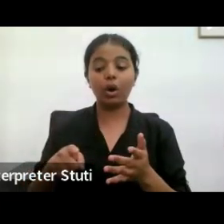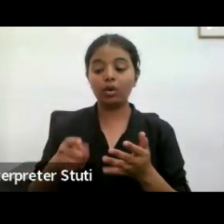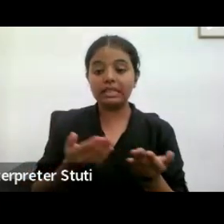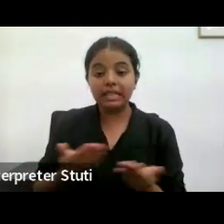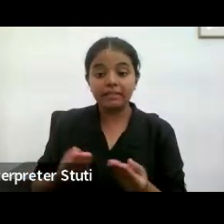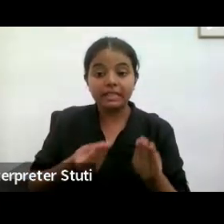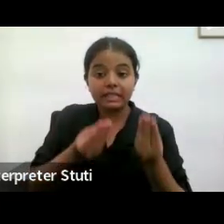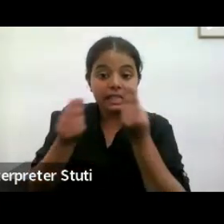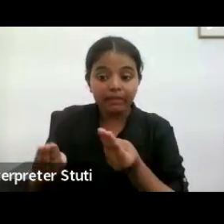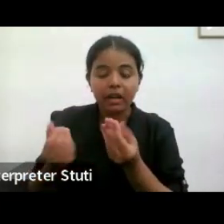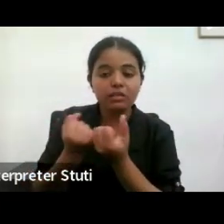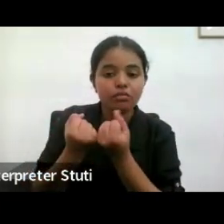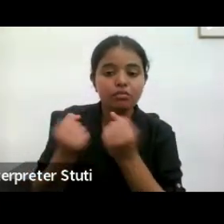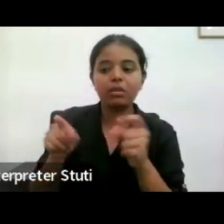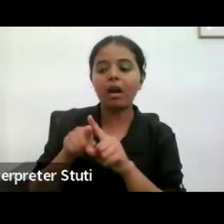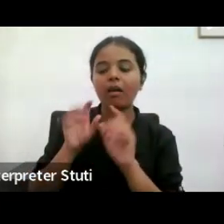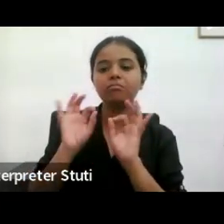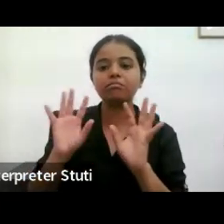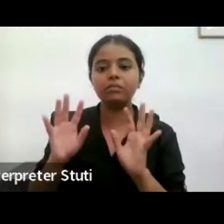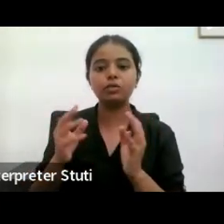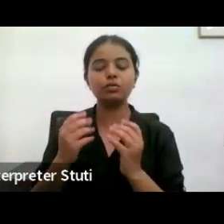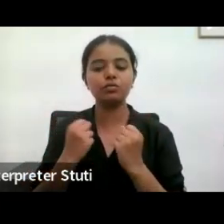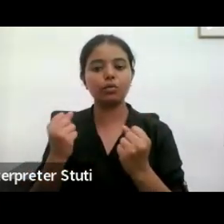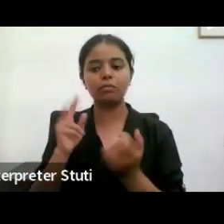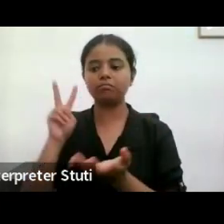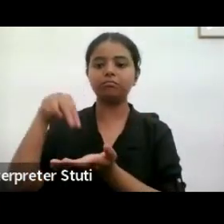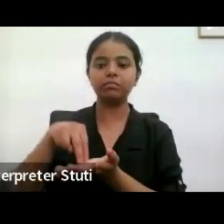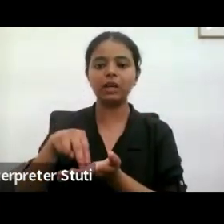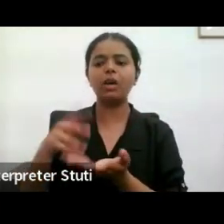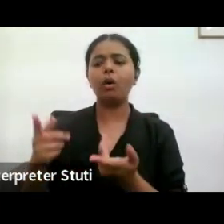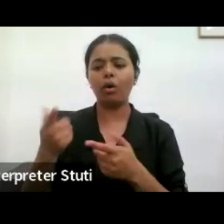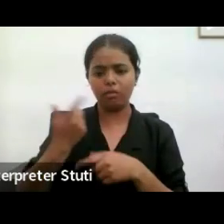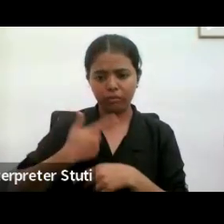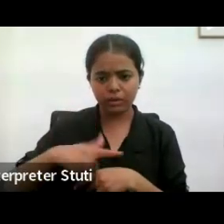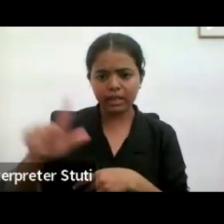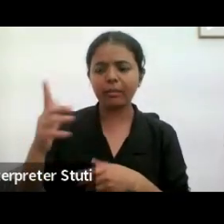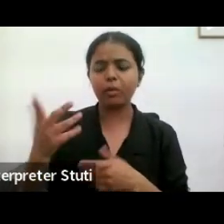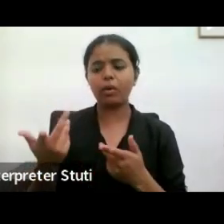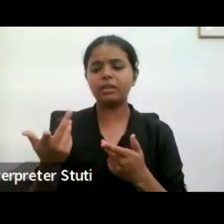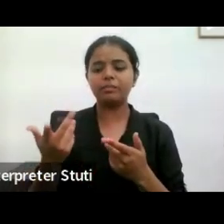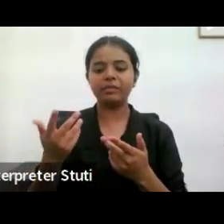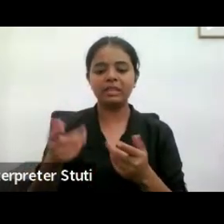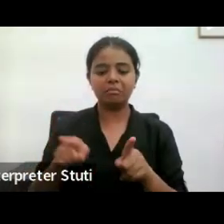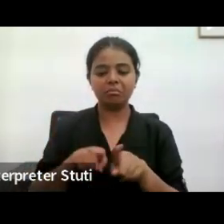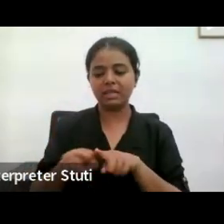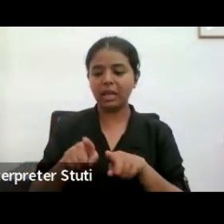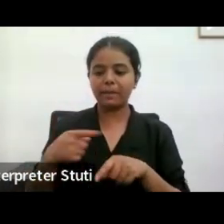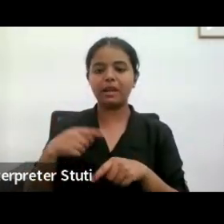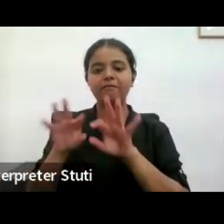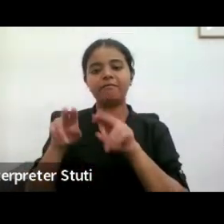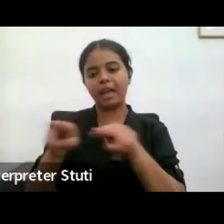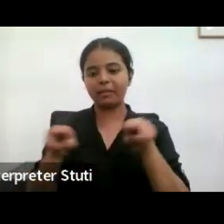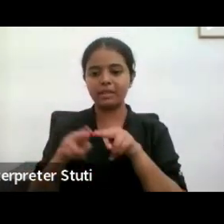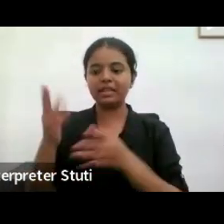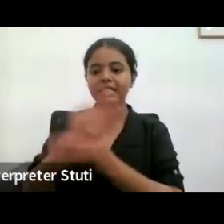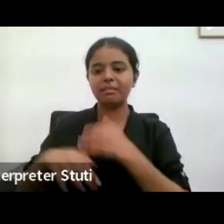short-term, what we would call respite care, so that families can get a break, and other